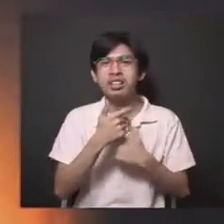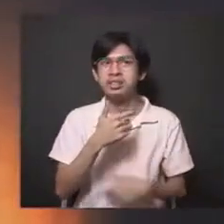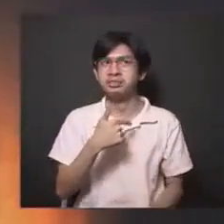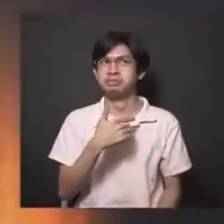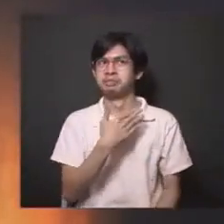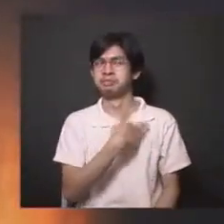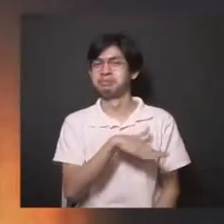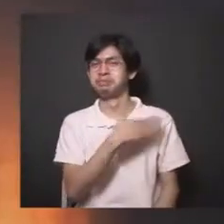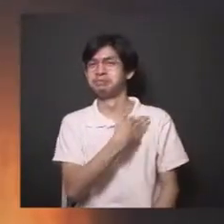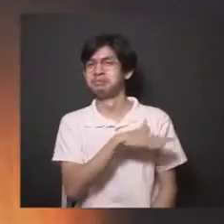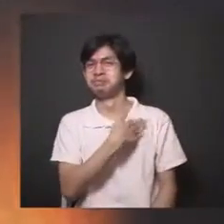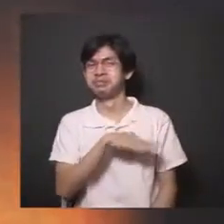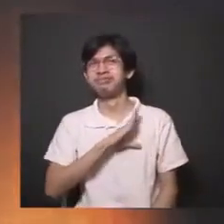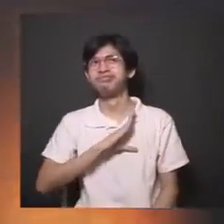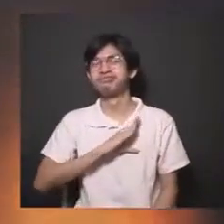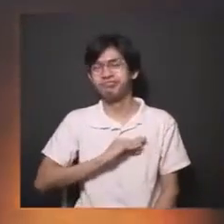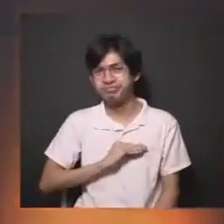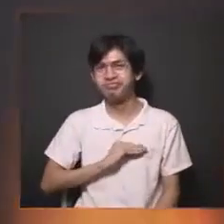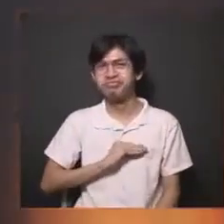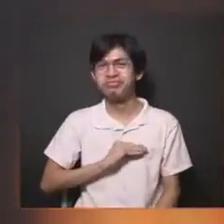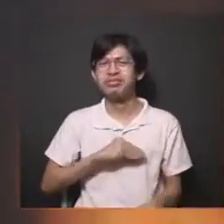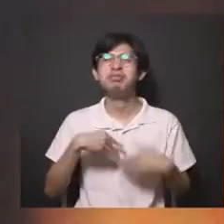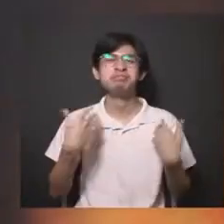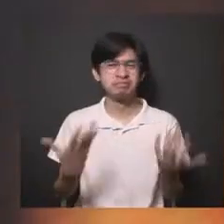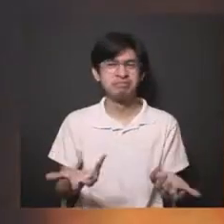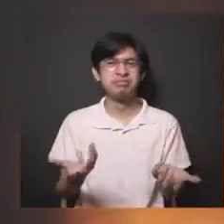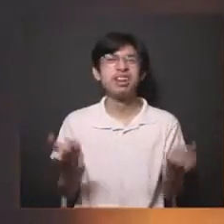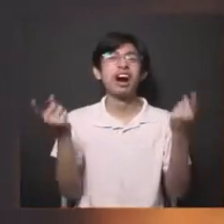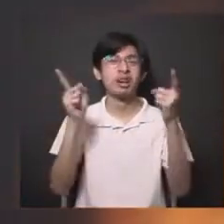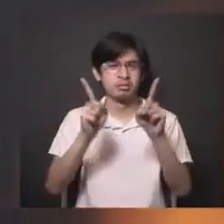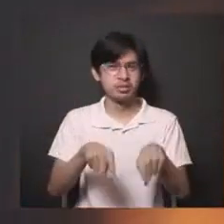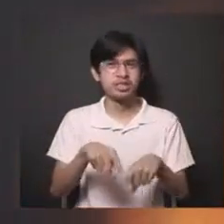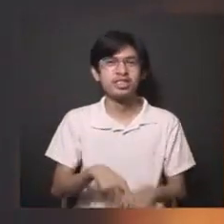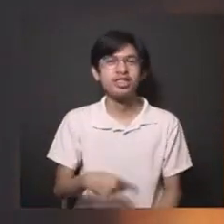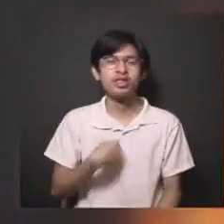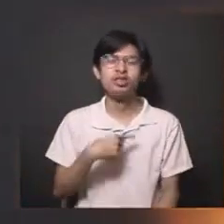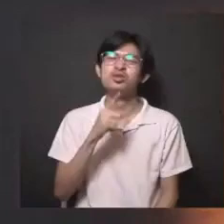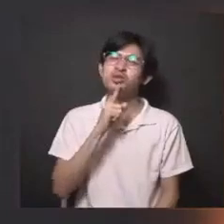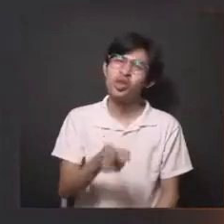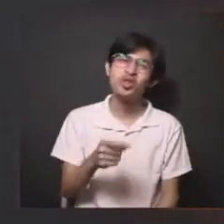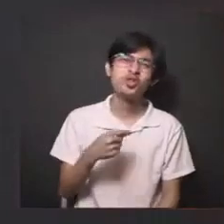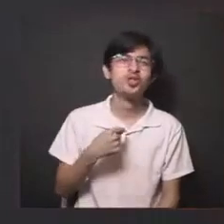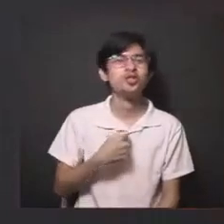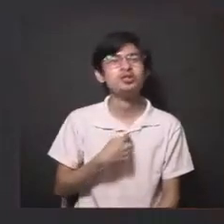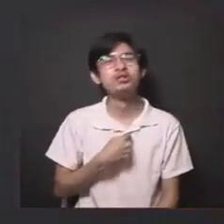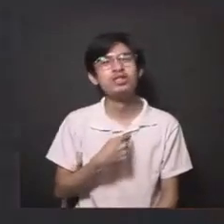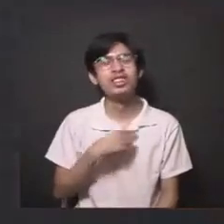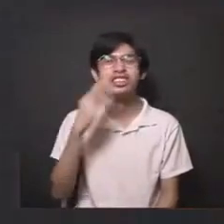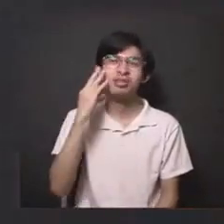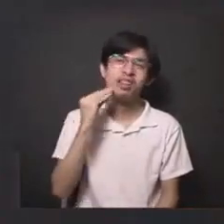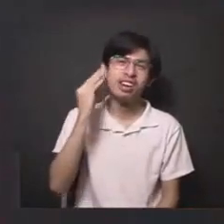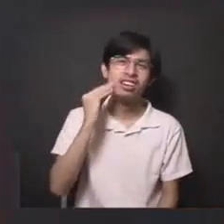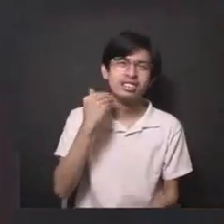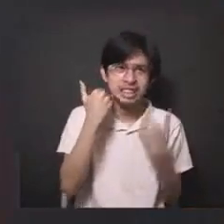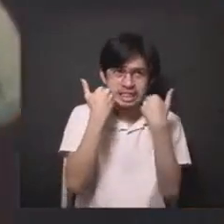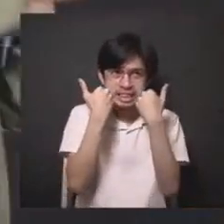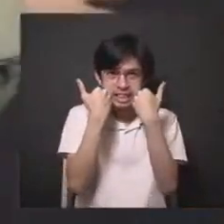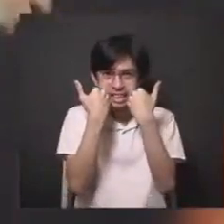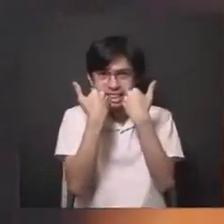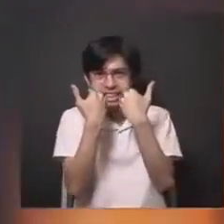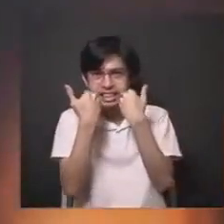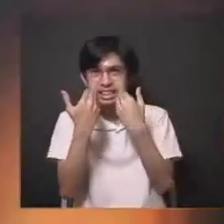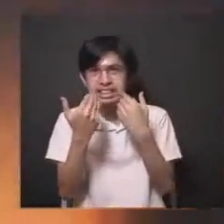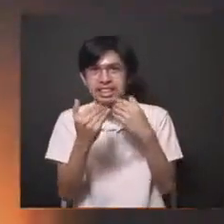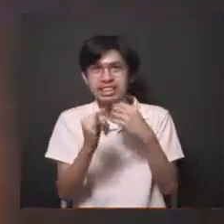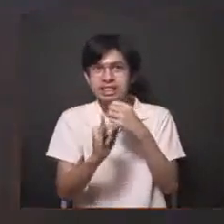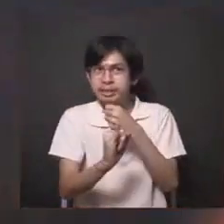To make it worse, I was an incurable introvert. I liked being alone. I didn't like